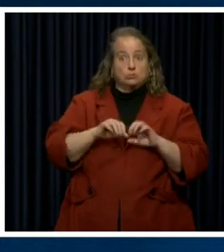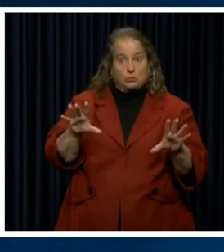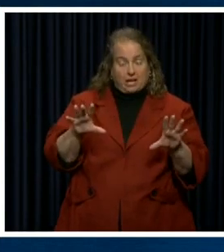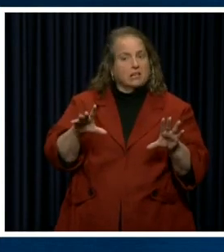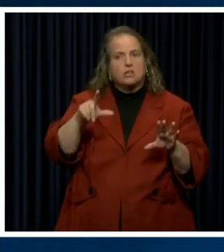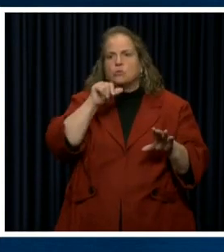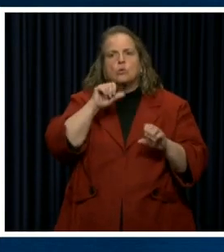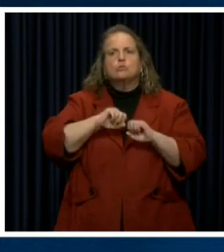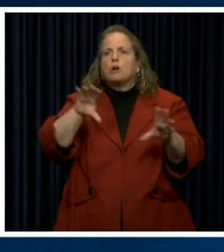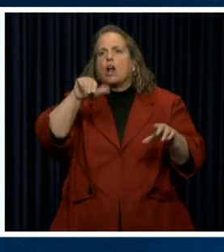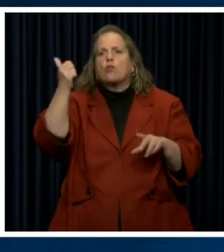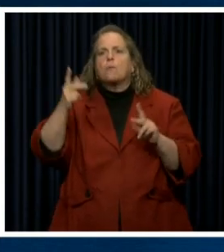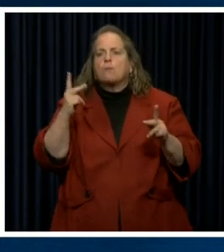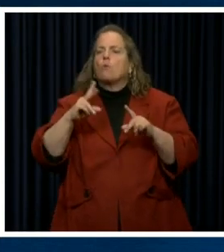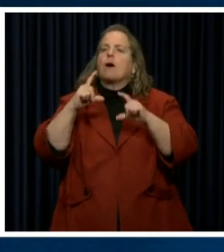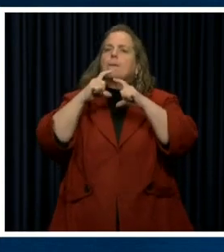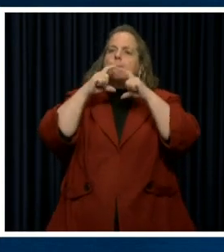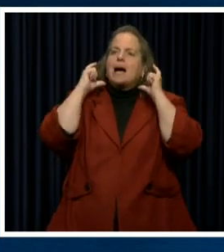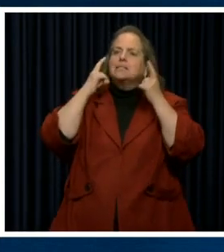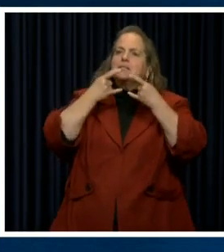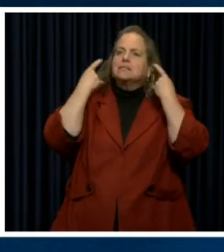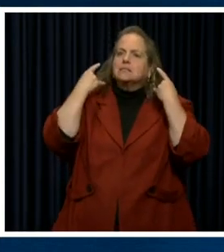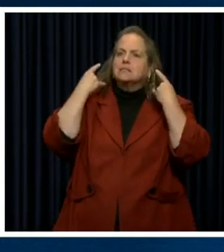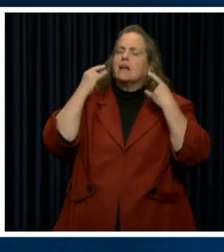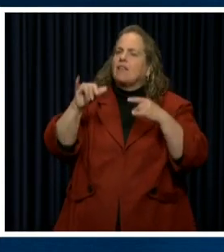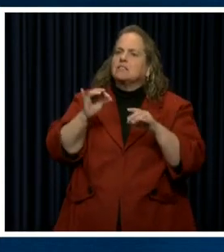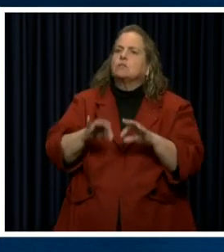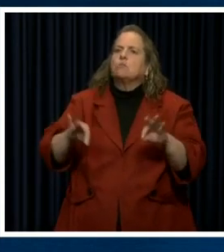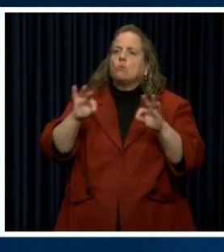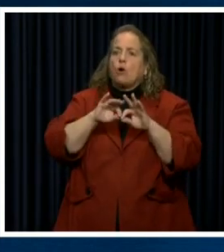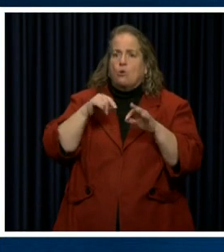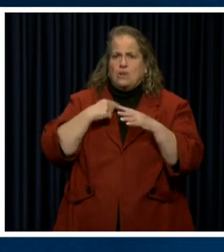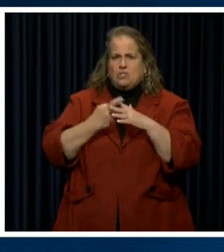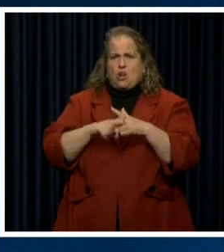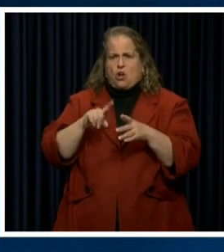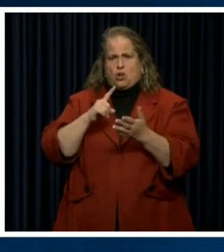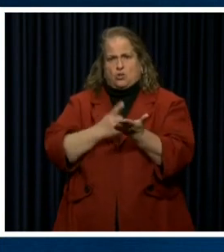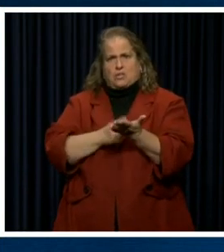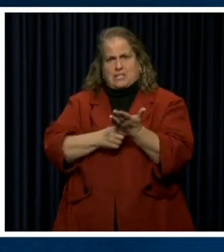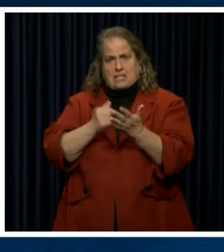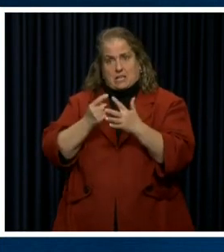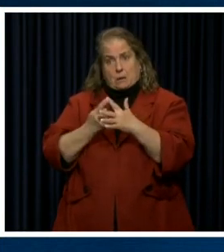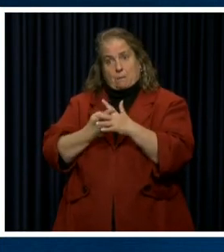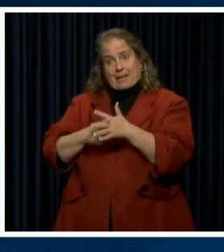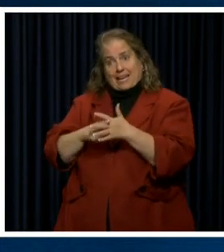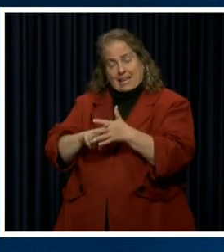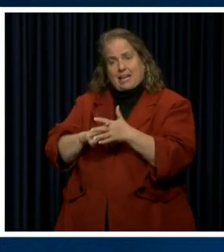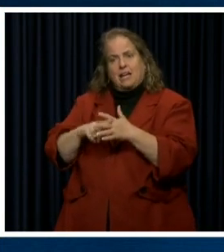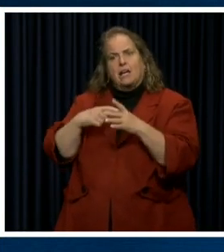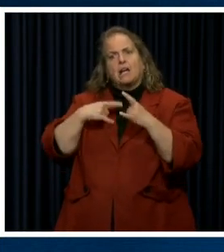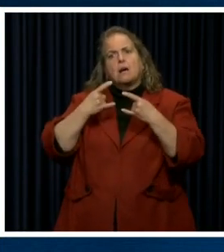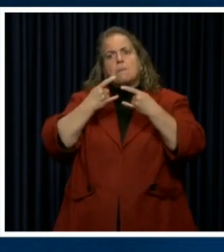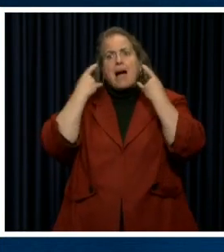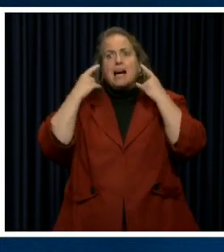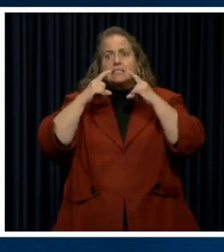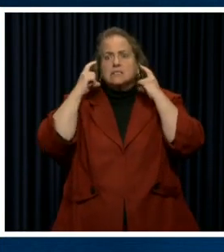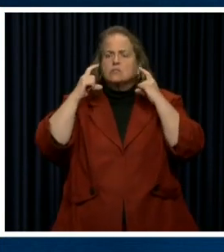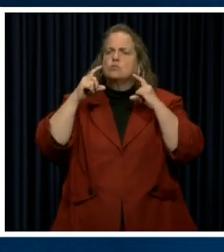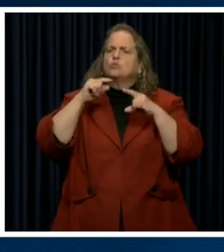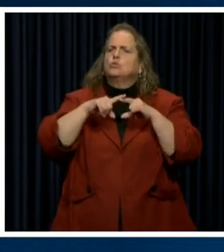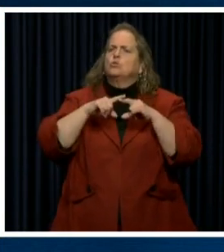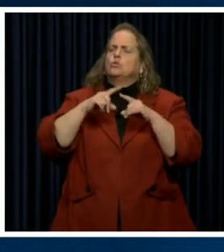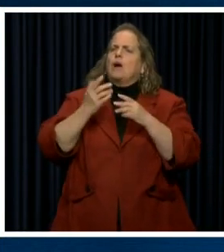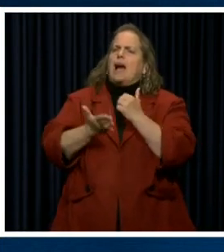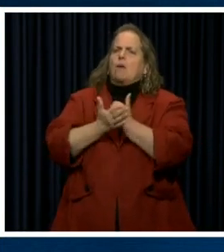all about. When we started talking about it in the beginning, it was all about looking out for one another. So I love